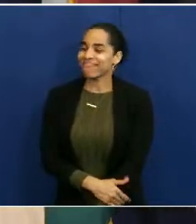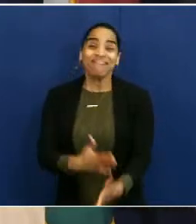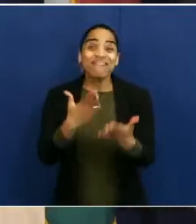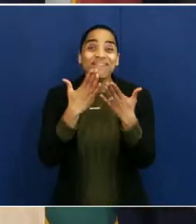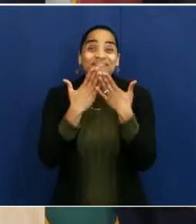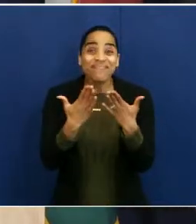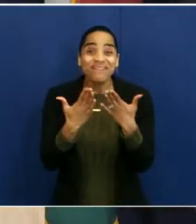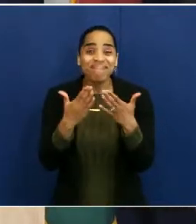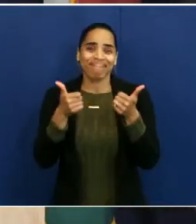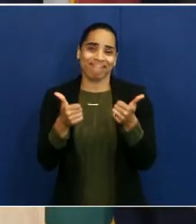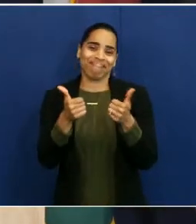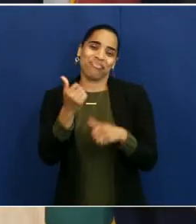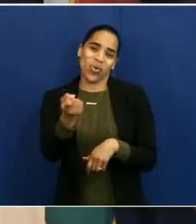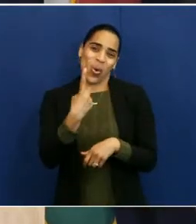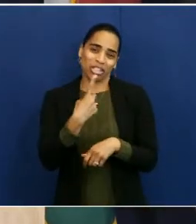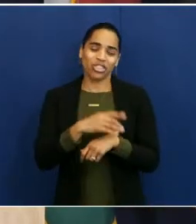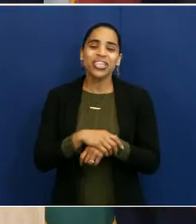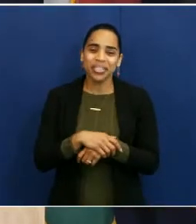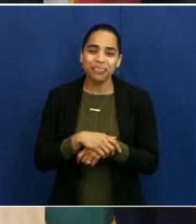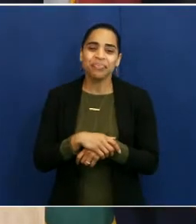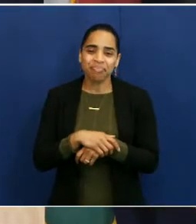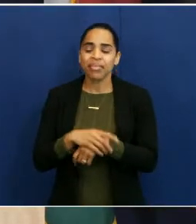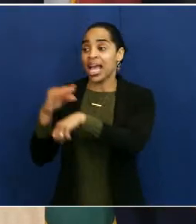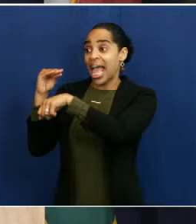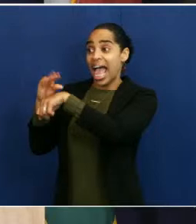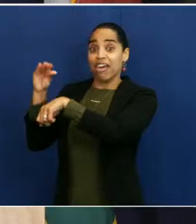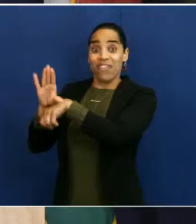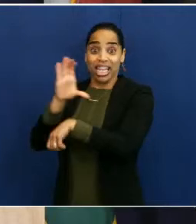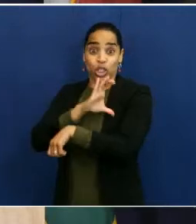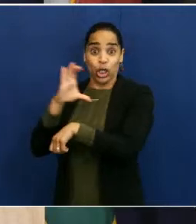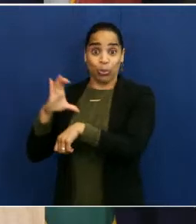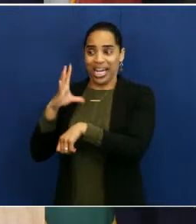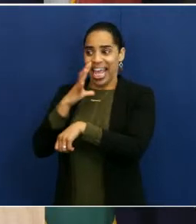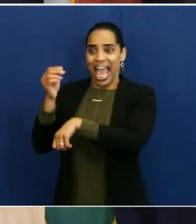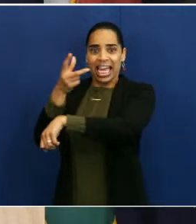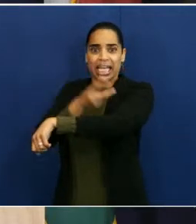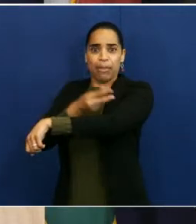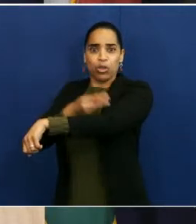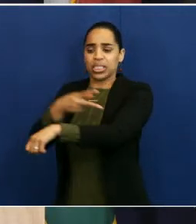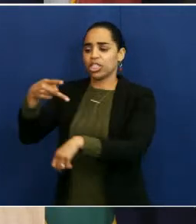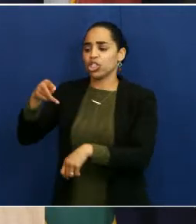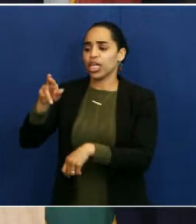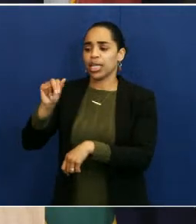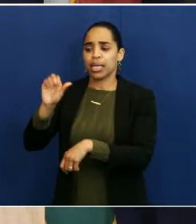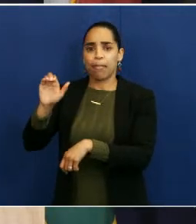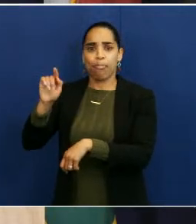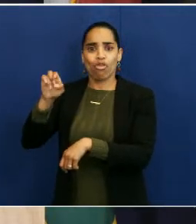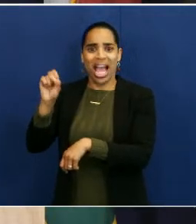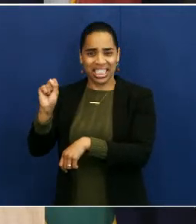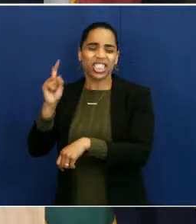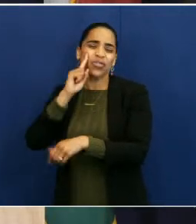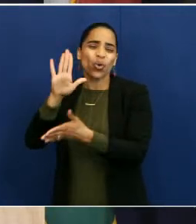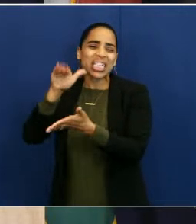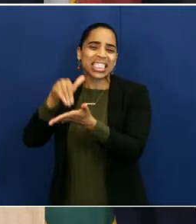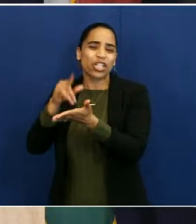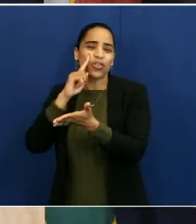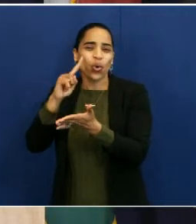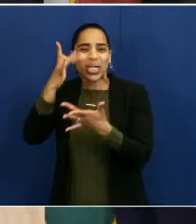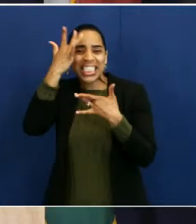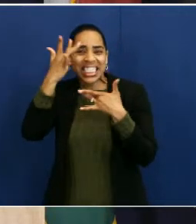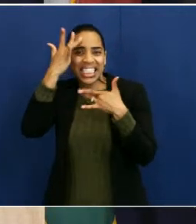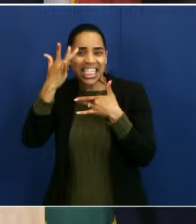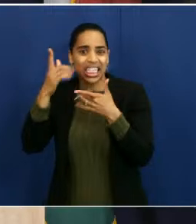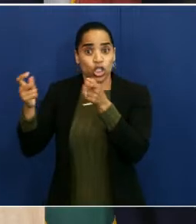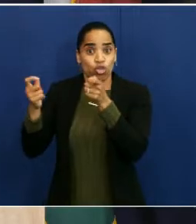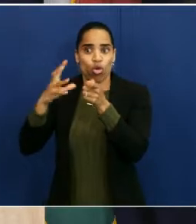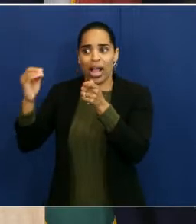Thank you for that question. The Advisory Committee on Immunization Practices is an advisory committee to the Centers for Disease Control and